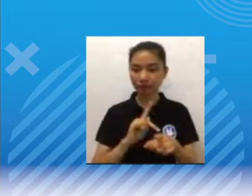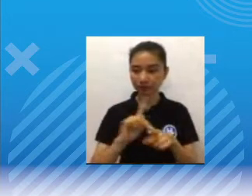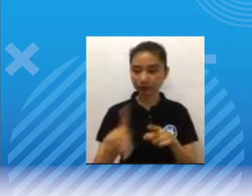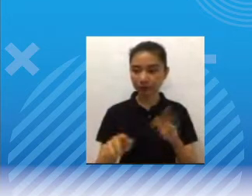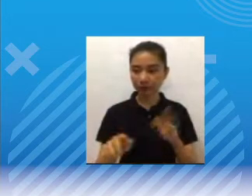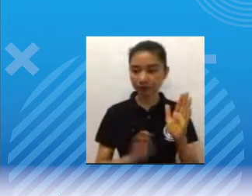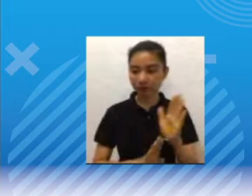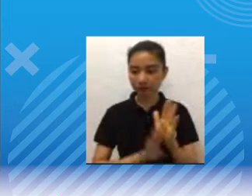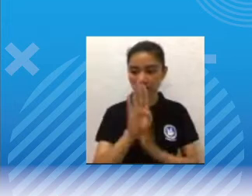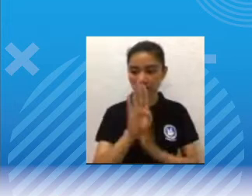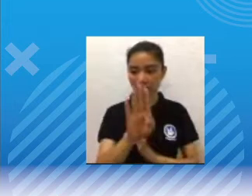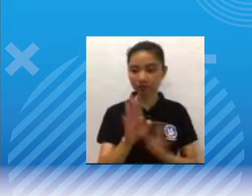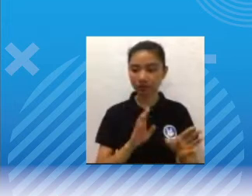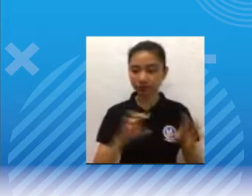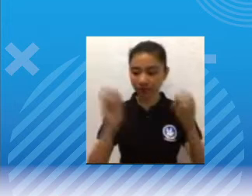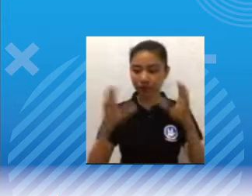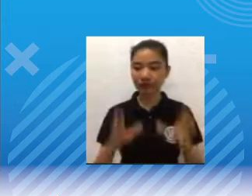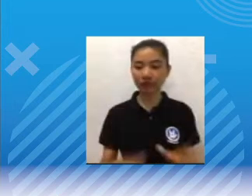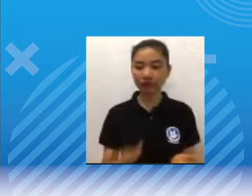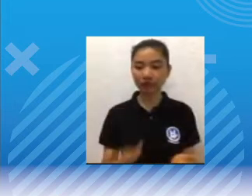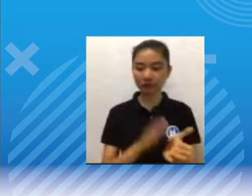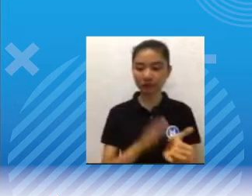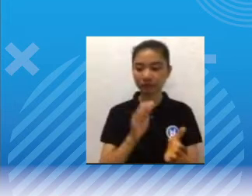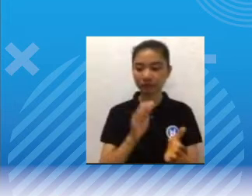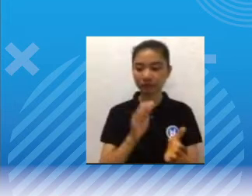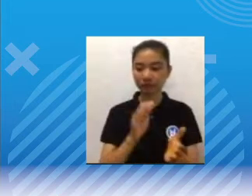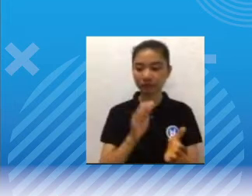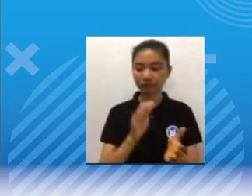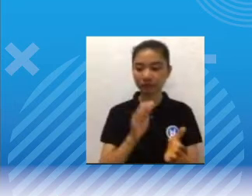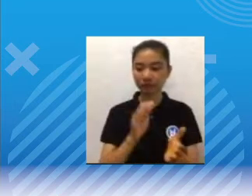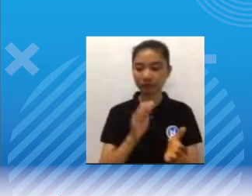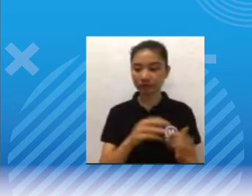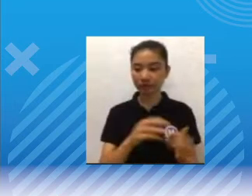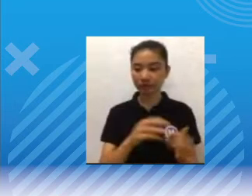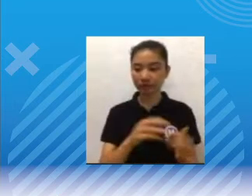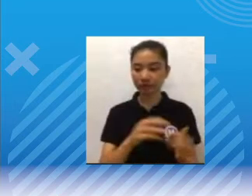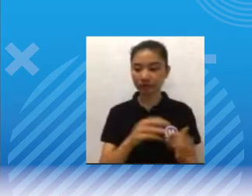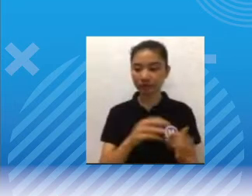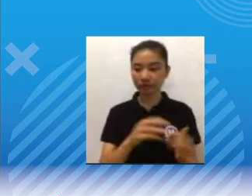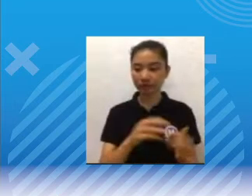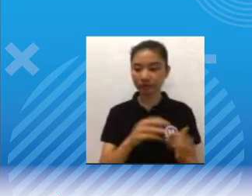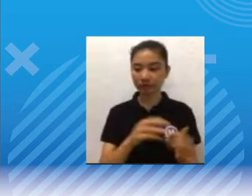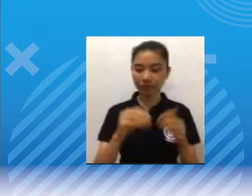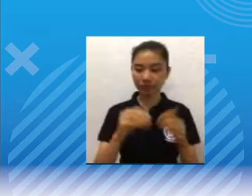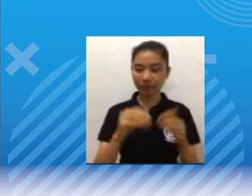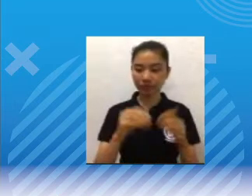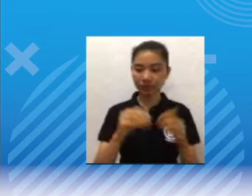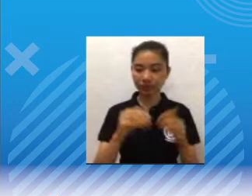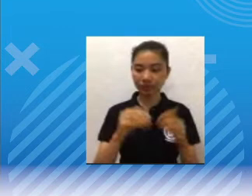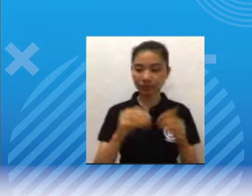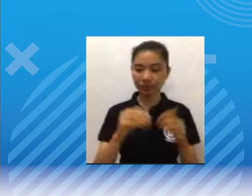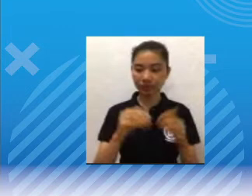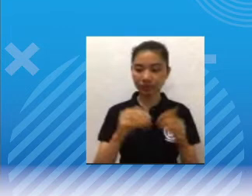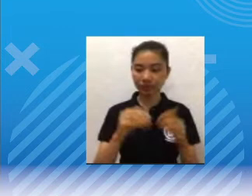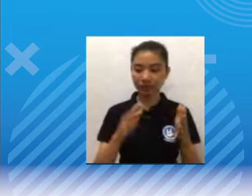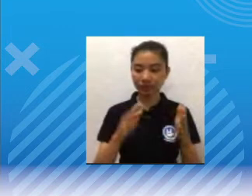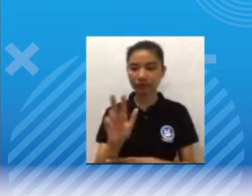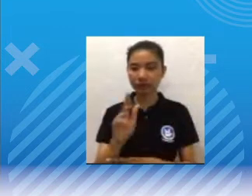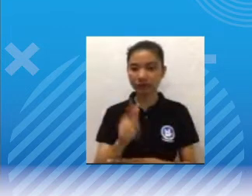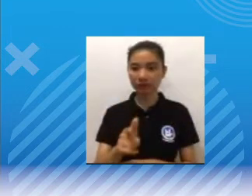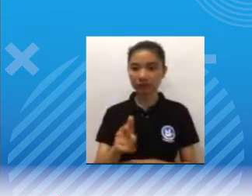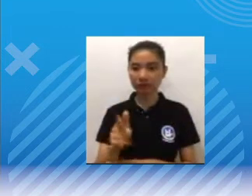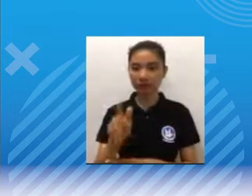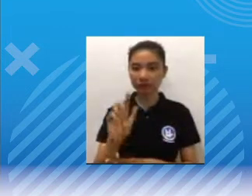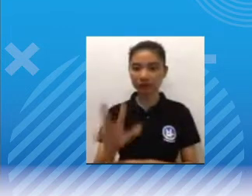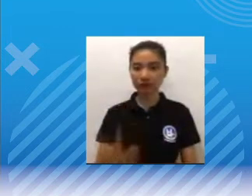for school year 2020 to 2023. So in this DepEd order, we assisted DepEd, or we provide technical assistance